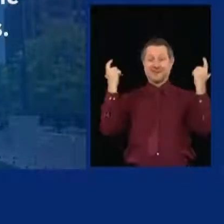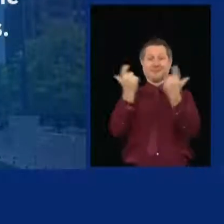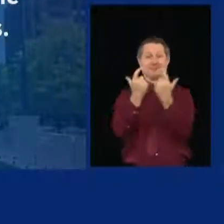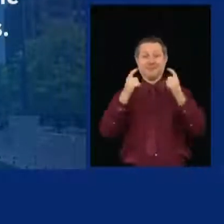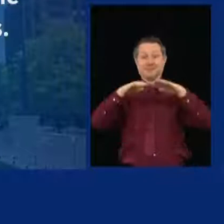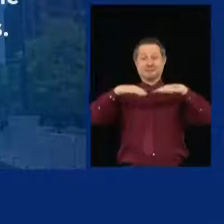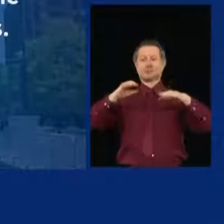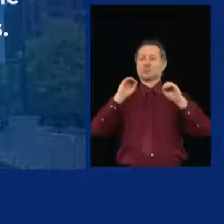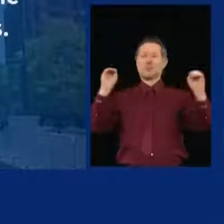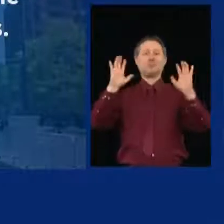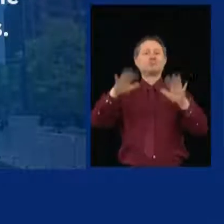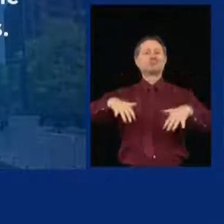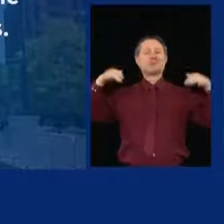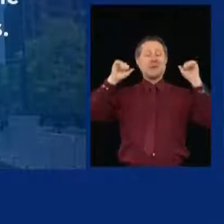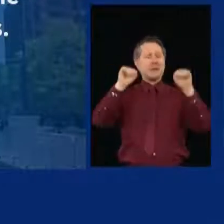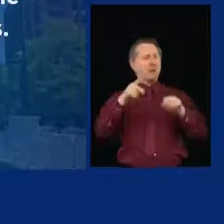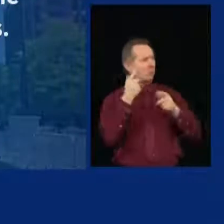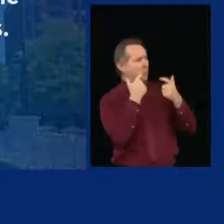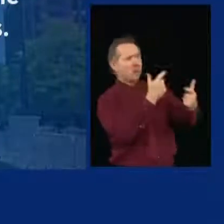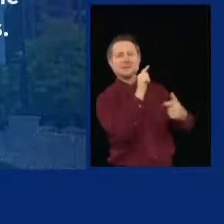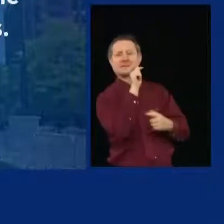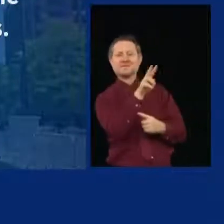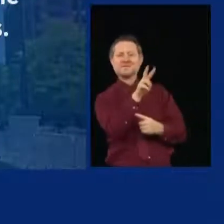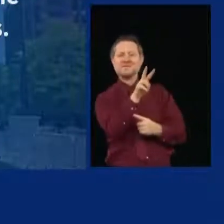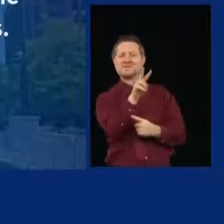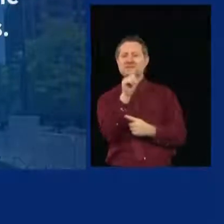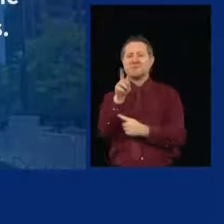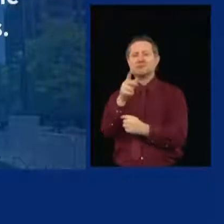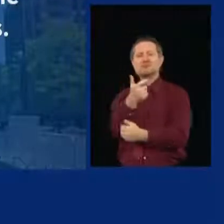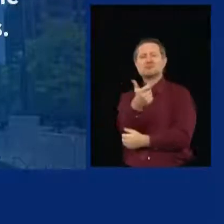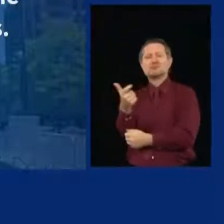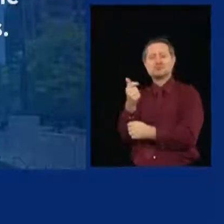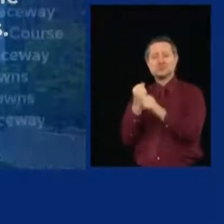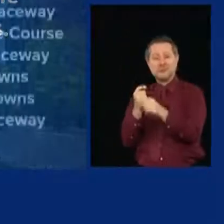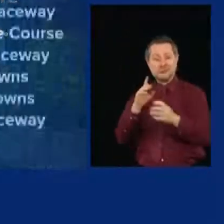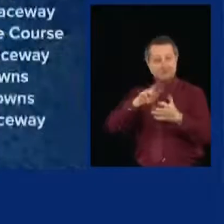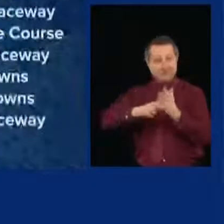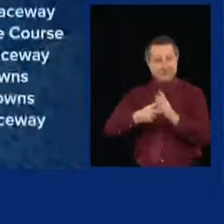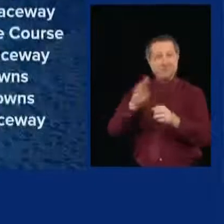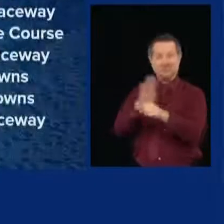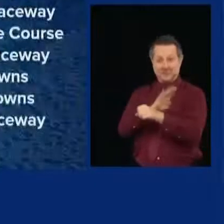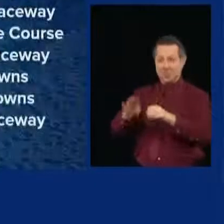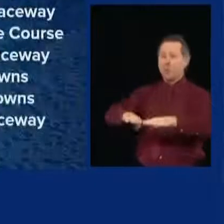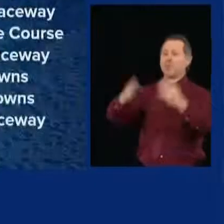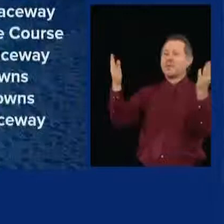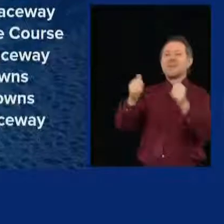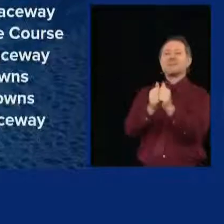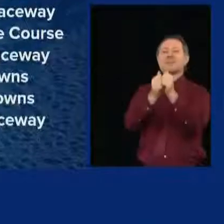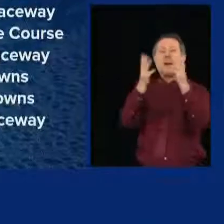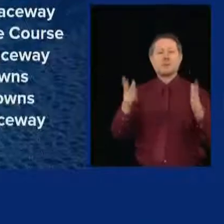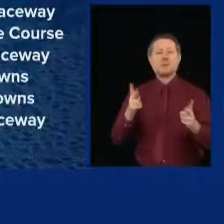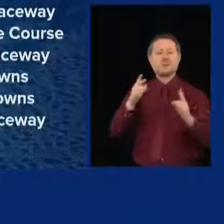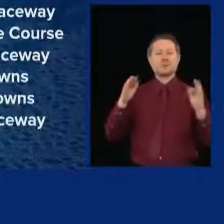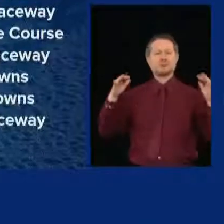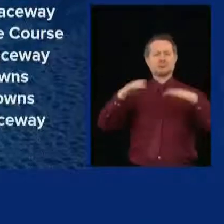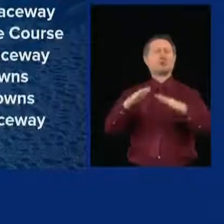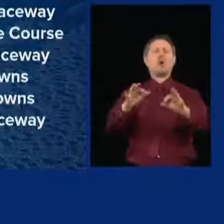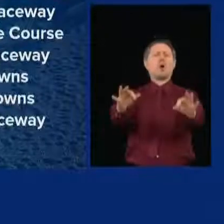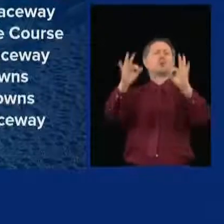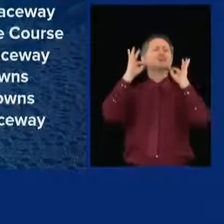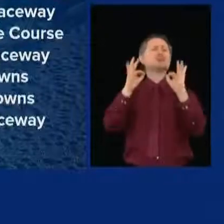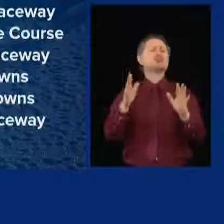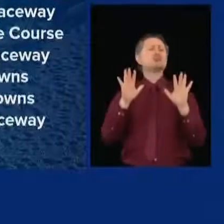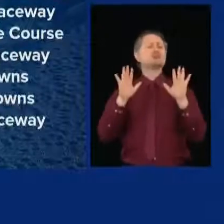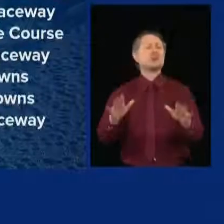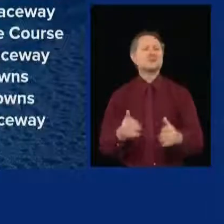televised. Great. If you can have economic activity without a crowd, that's great. We can do that in this